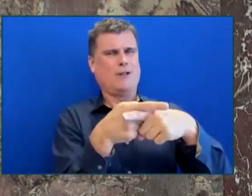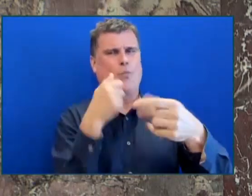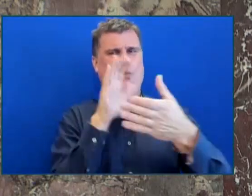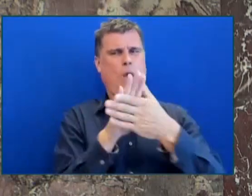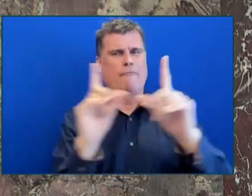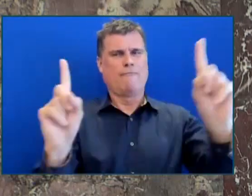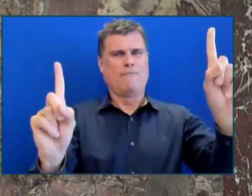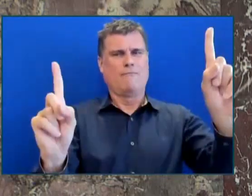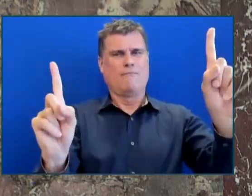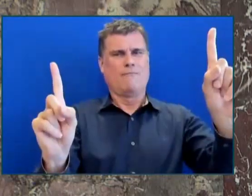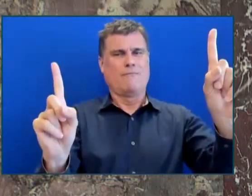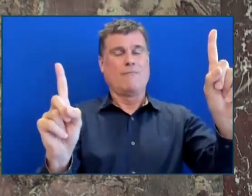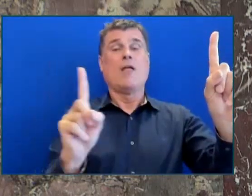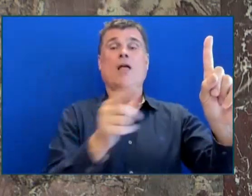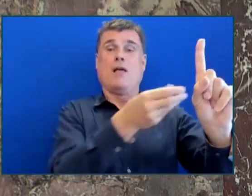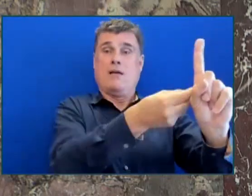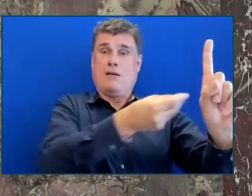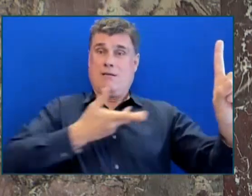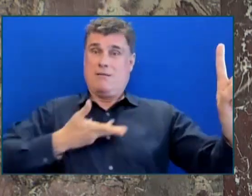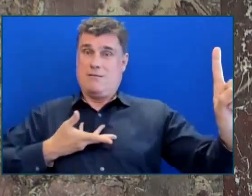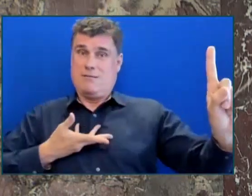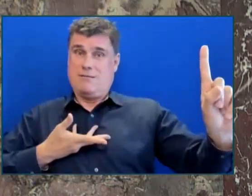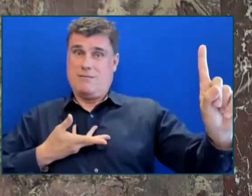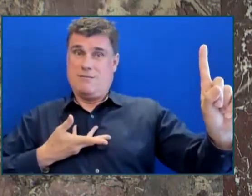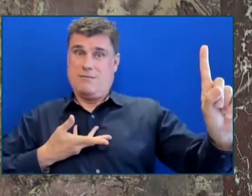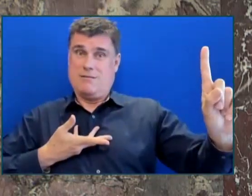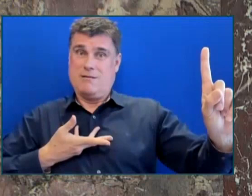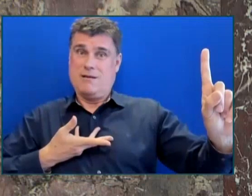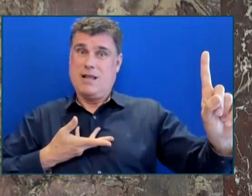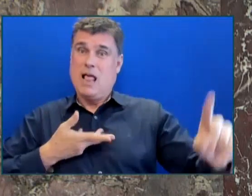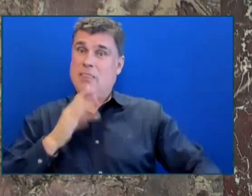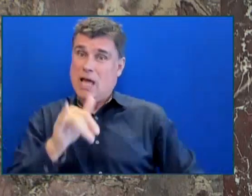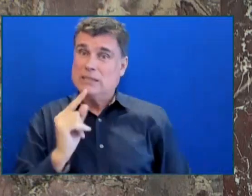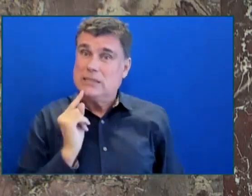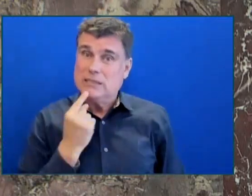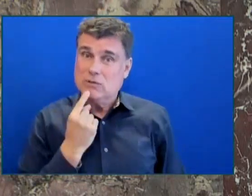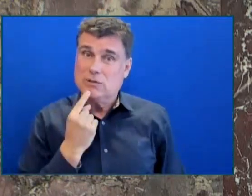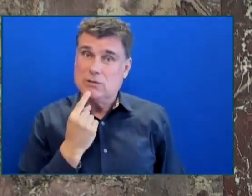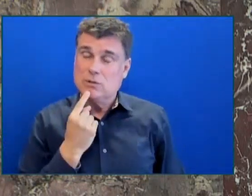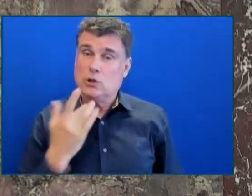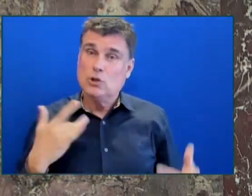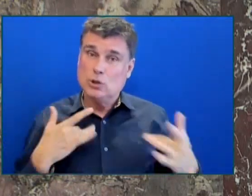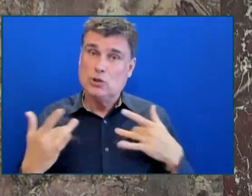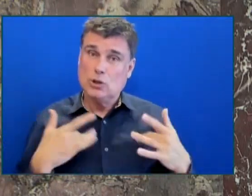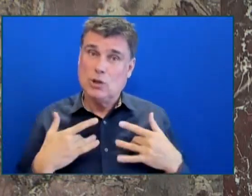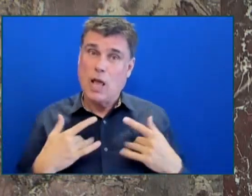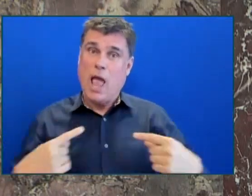Service. It caused the former Finance Minister and myself to approach the Comptroller General.